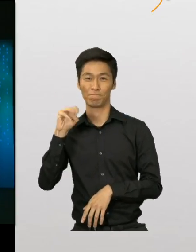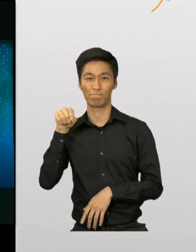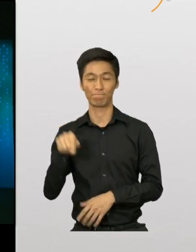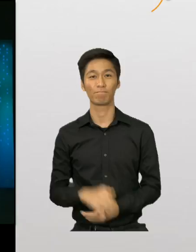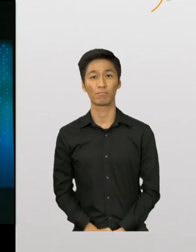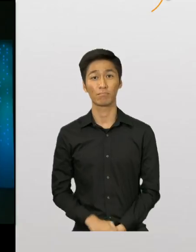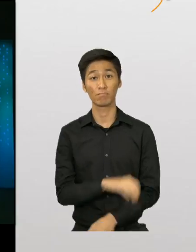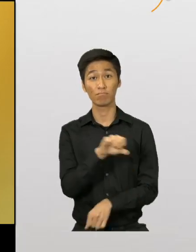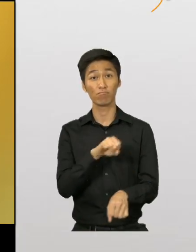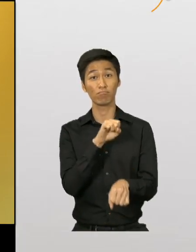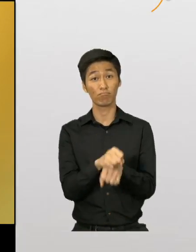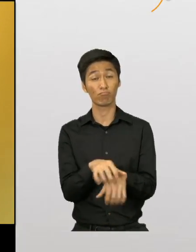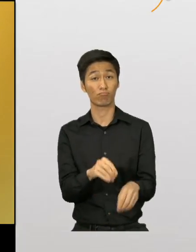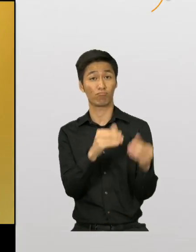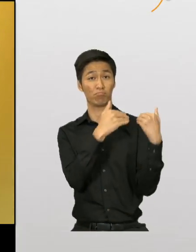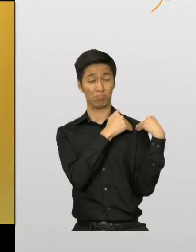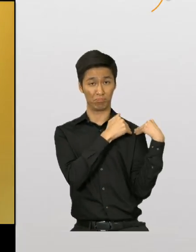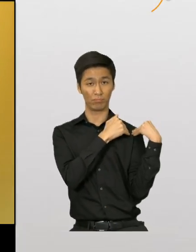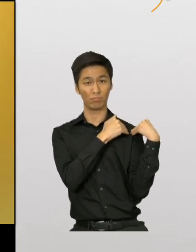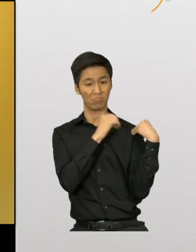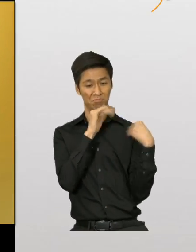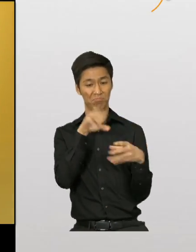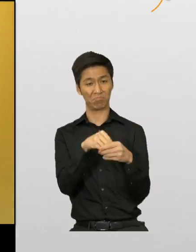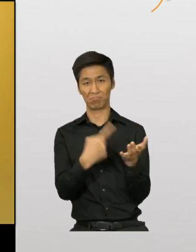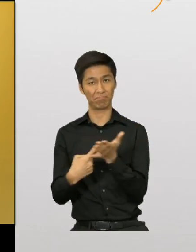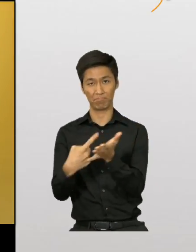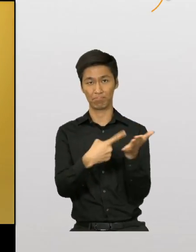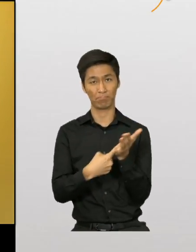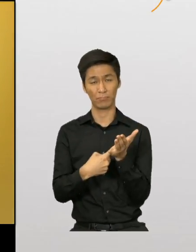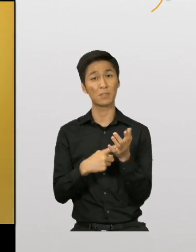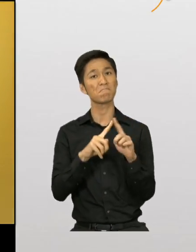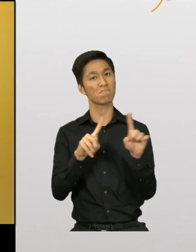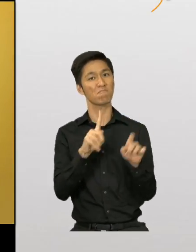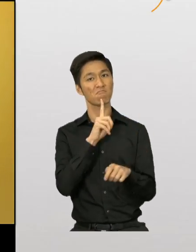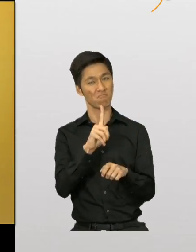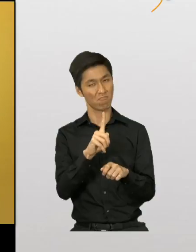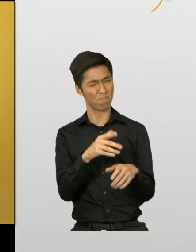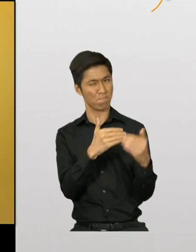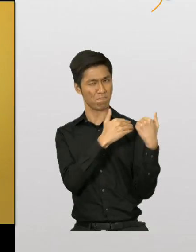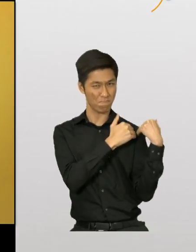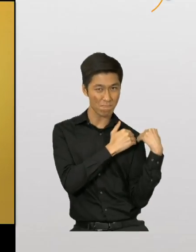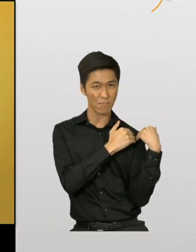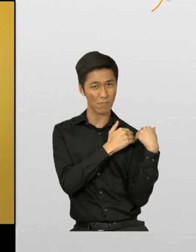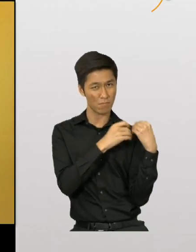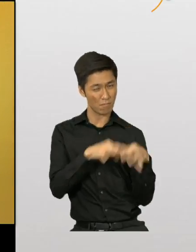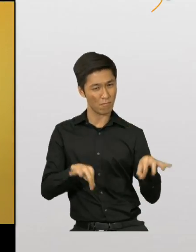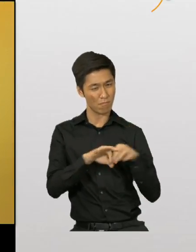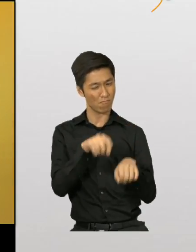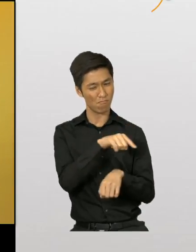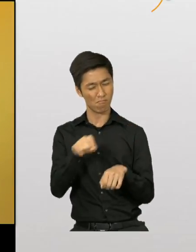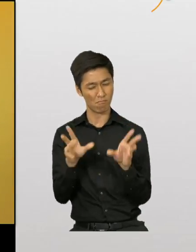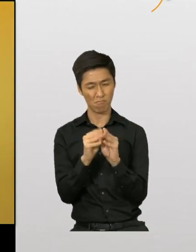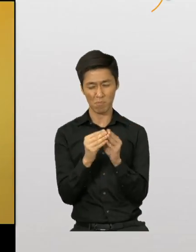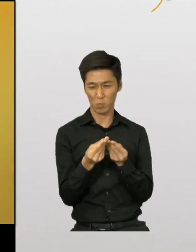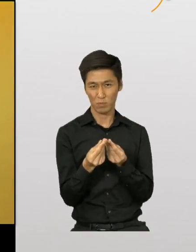Singapore was just the host. We were not involved in the discussions. Still, we had a big responsibility to ensure that the summit proceeded